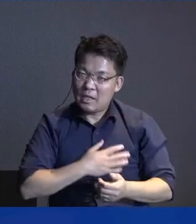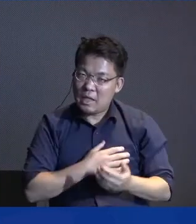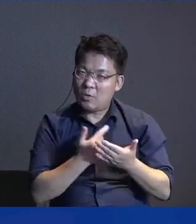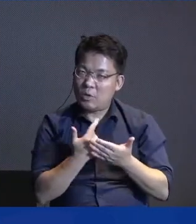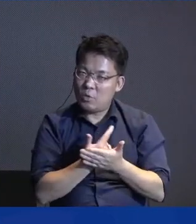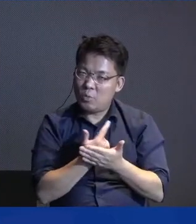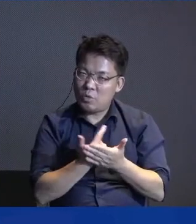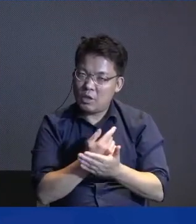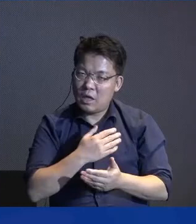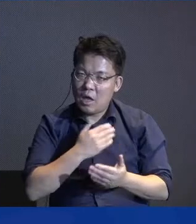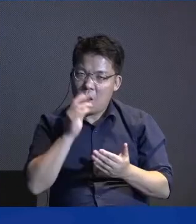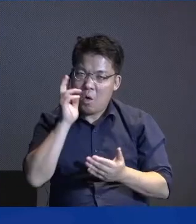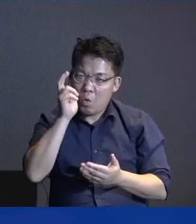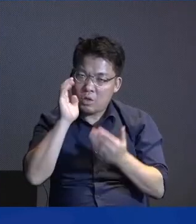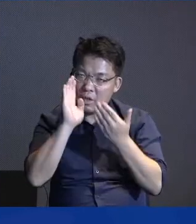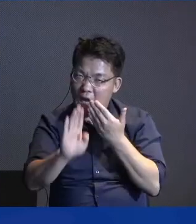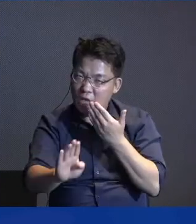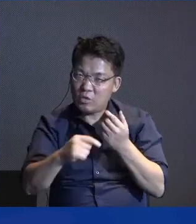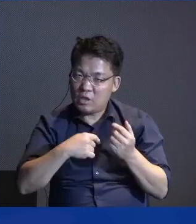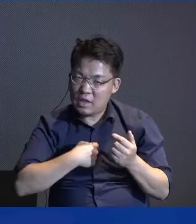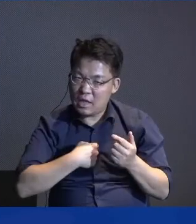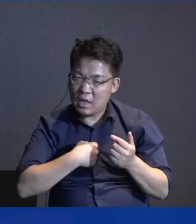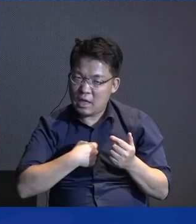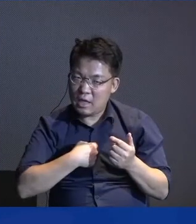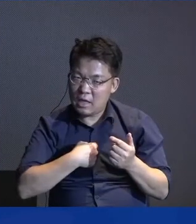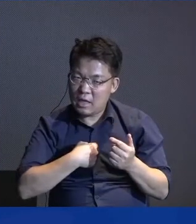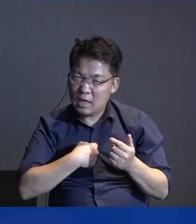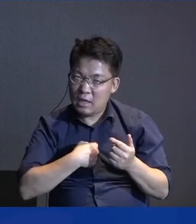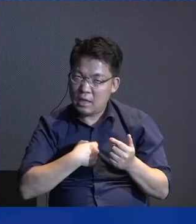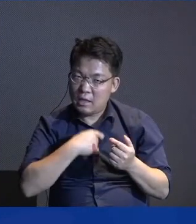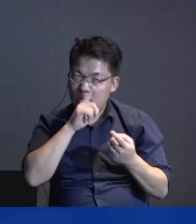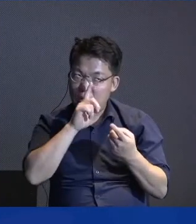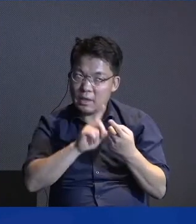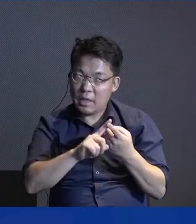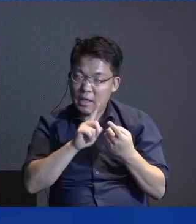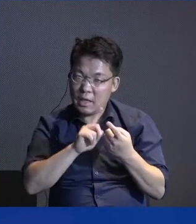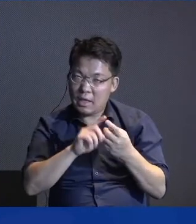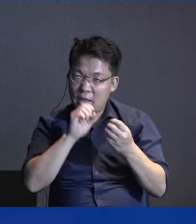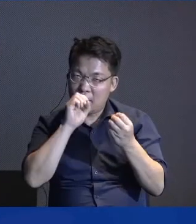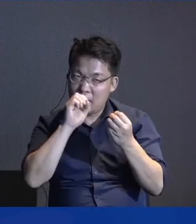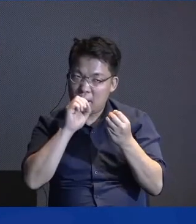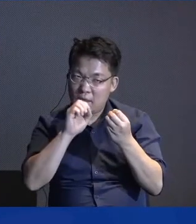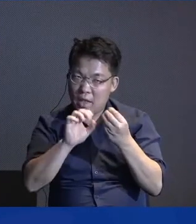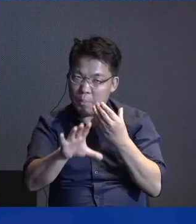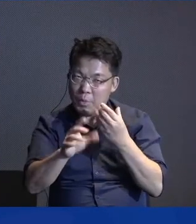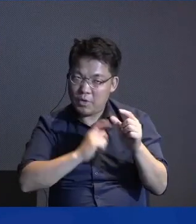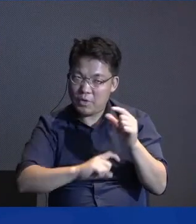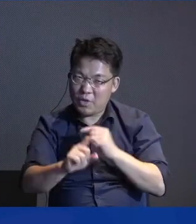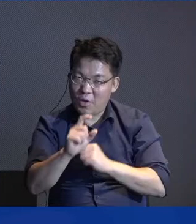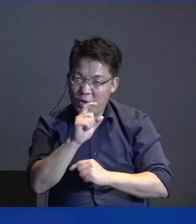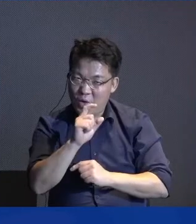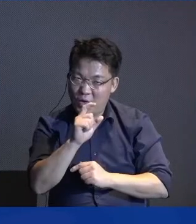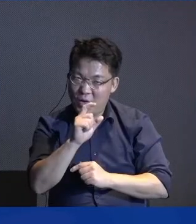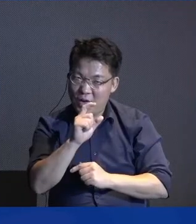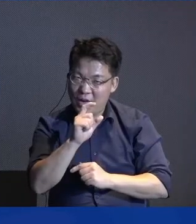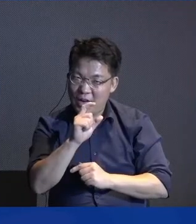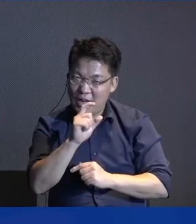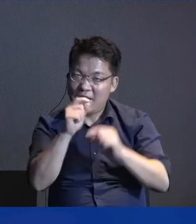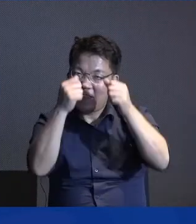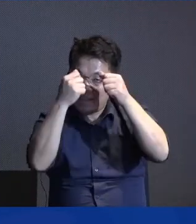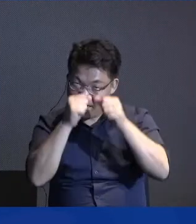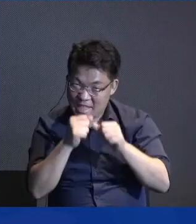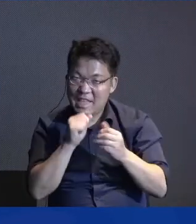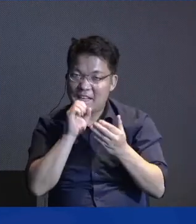can better elaborate those answers. But for now, I would like to